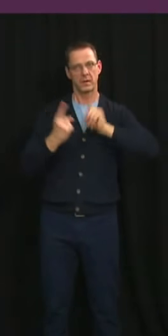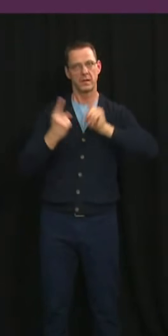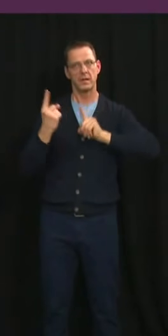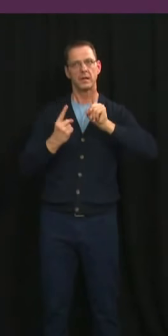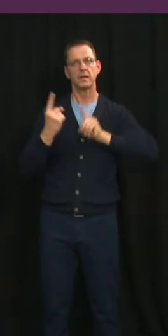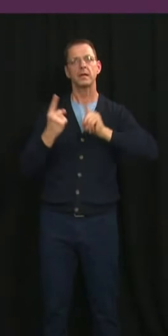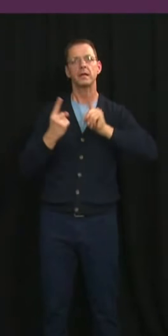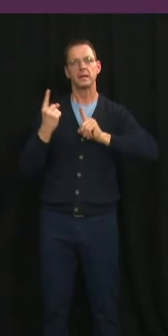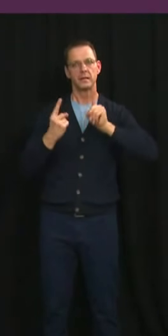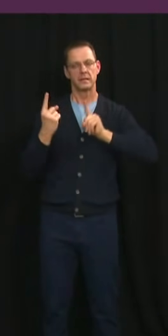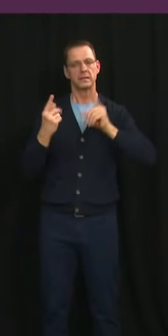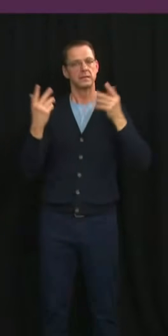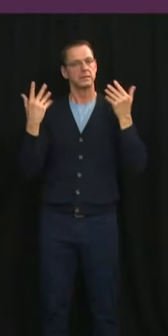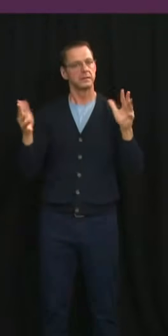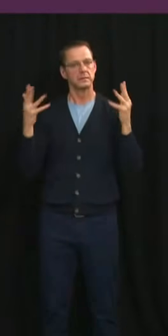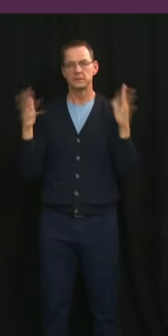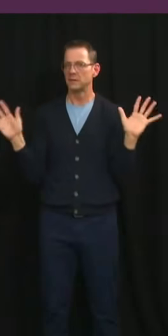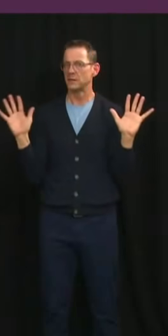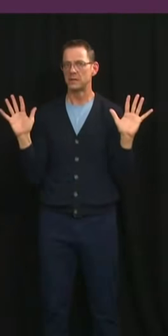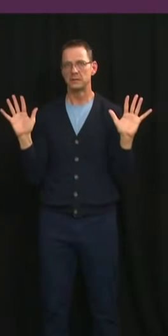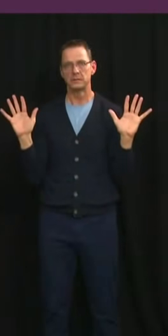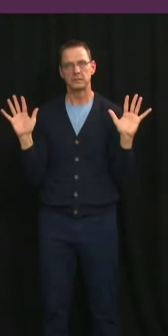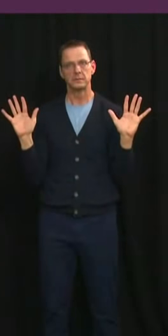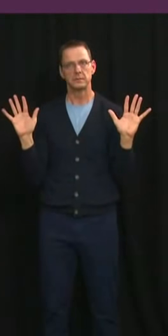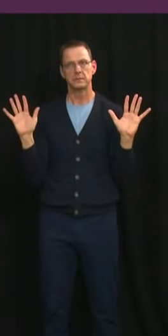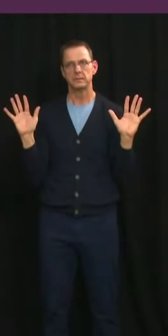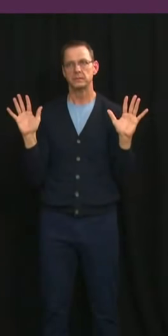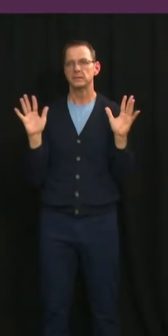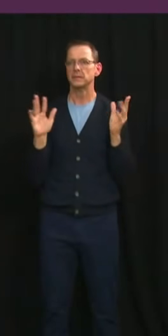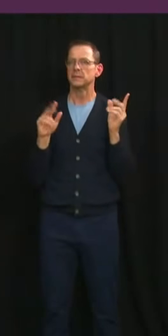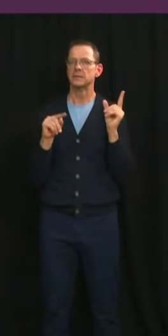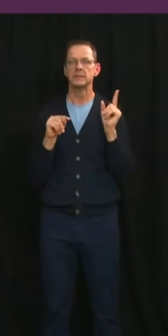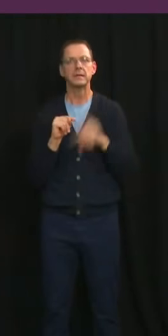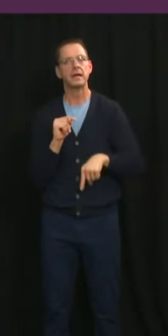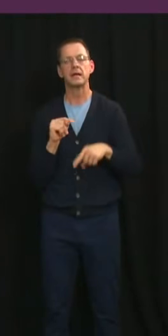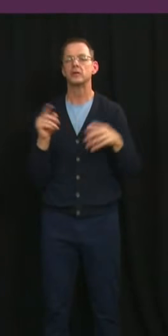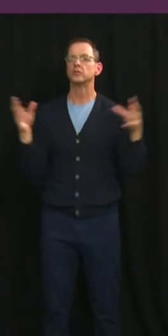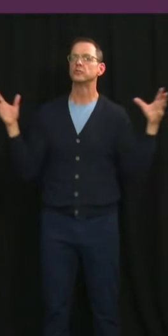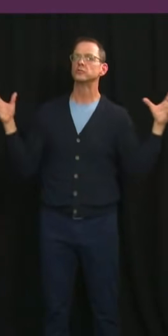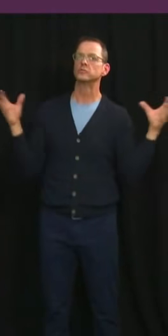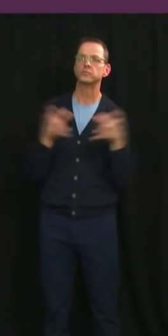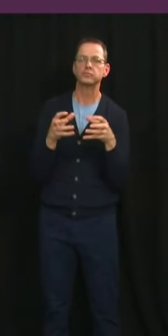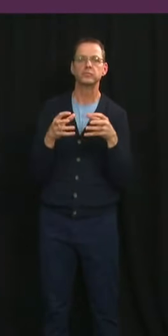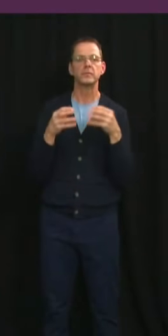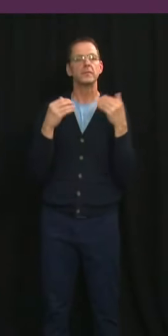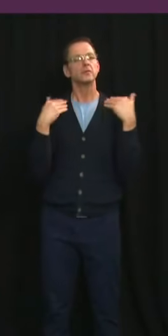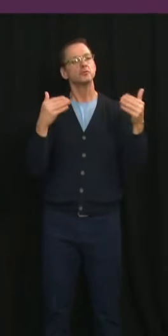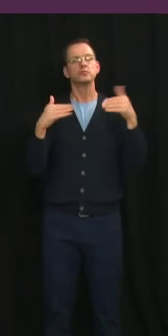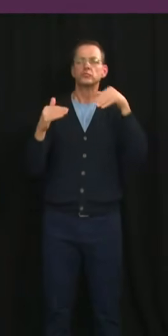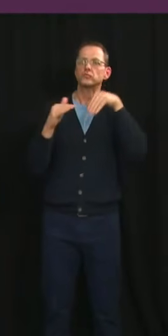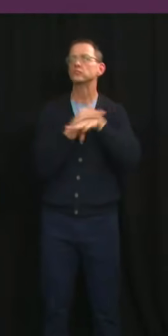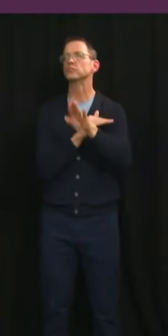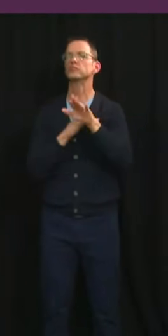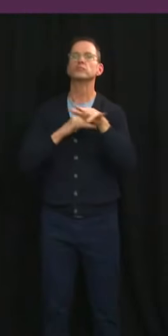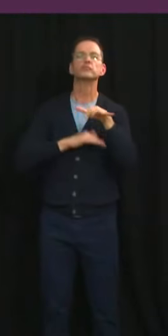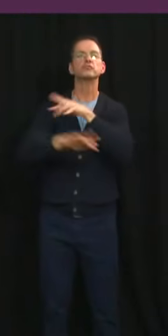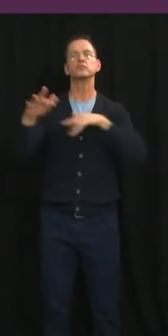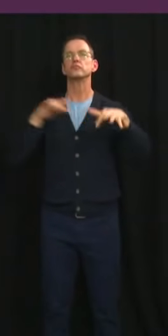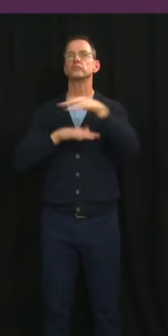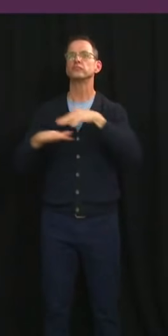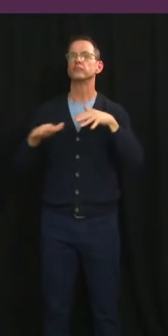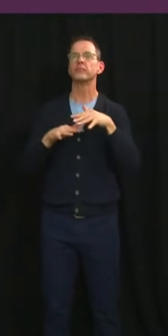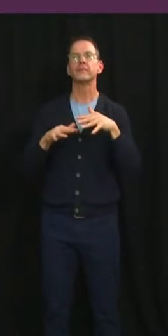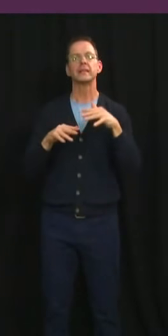or unsupervised individual fitness activities are permitted. No indoor group activities are allowed.